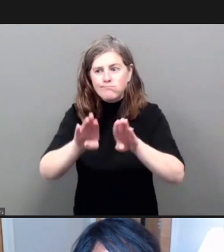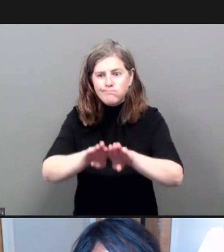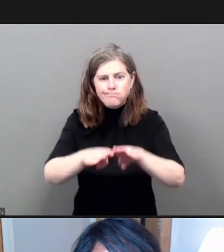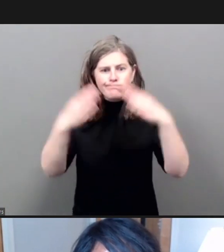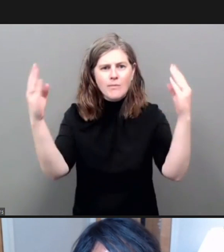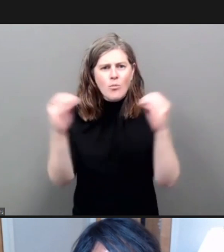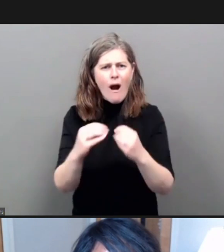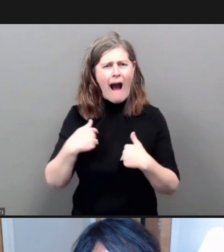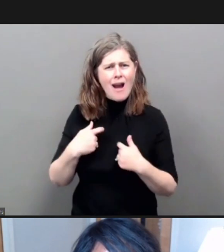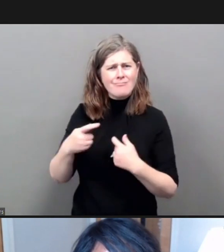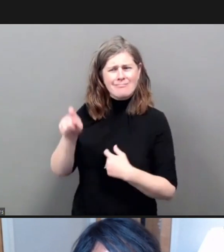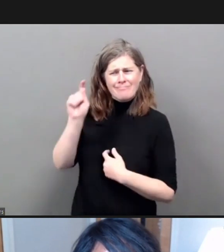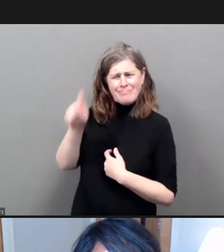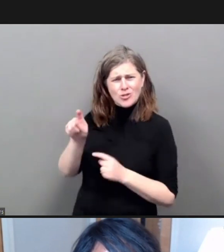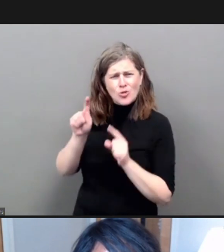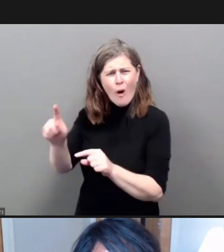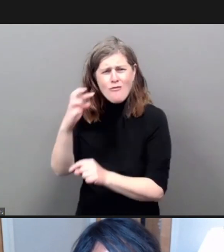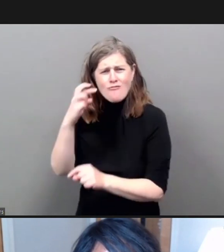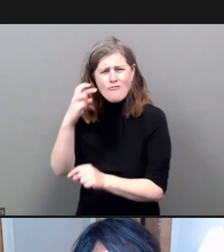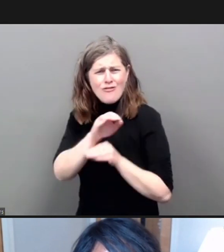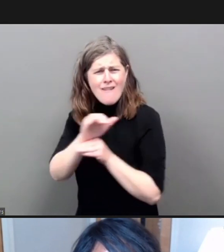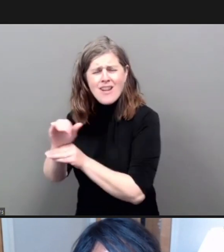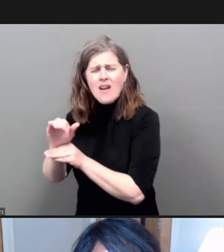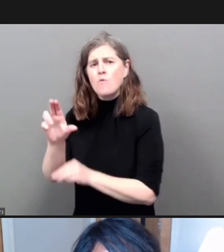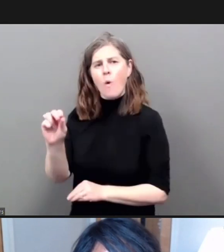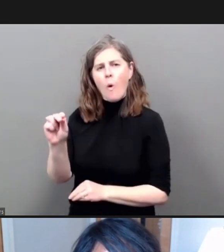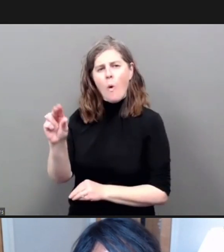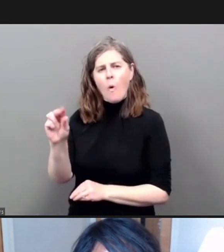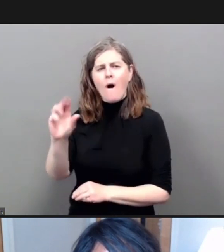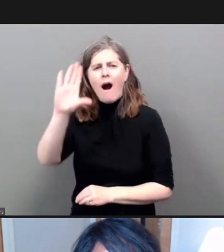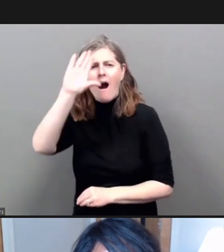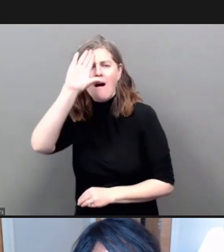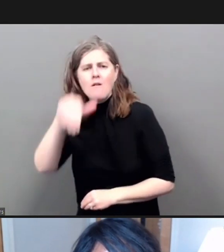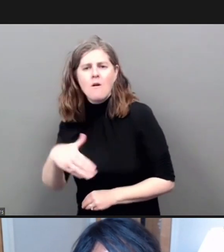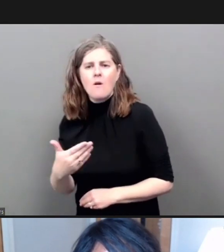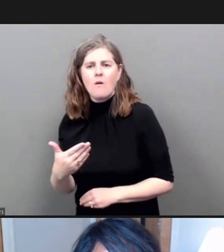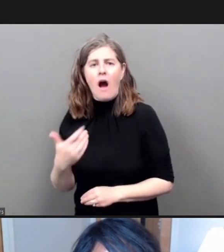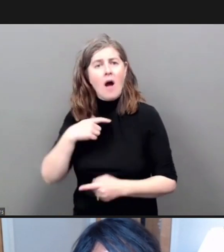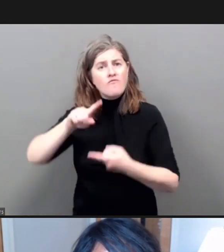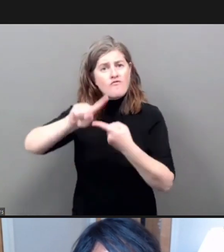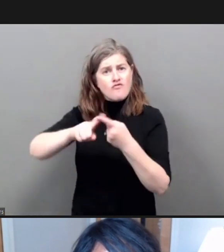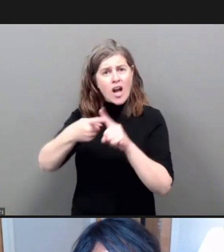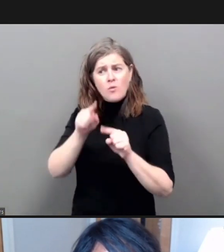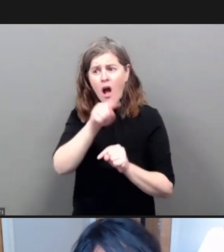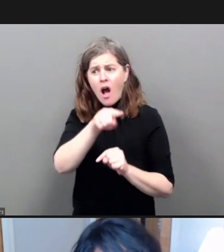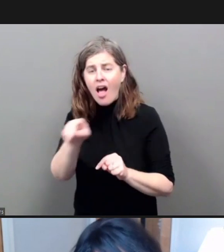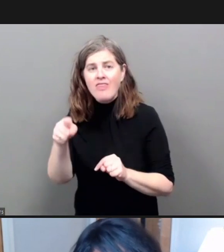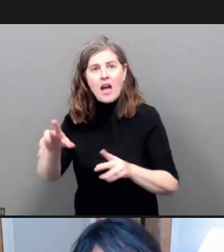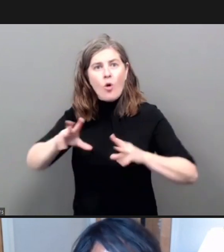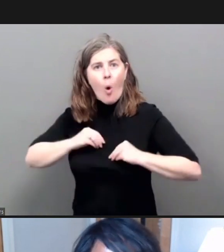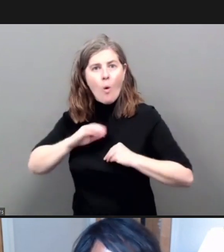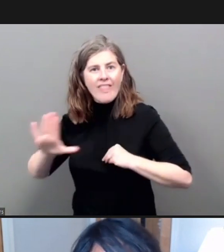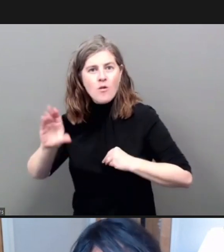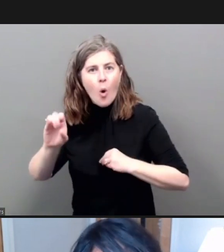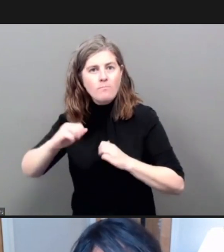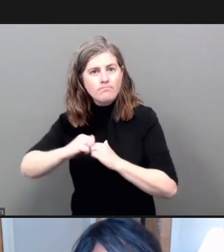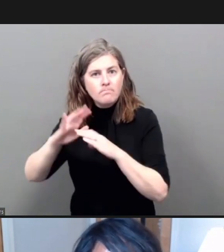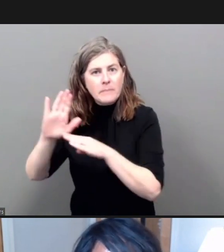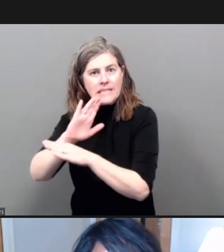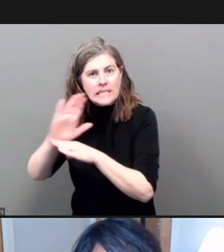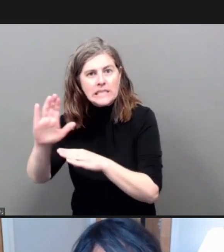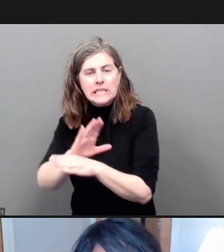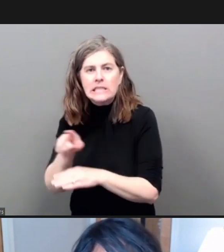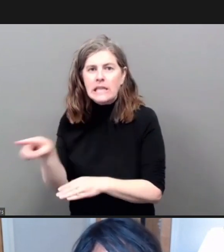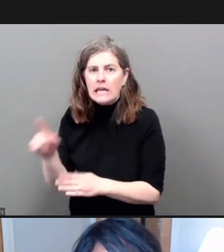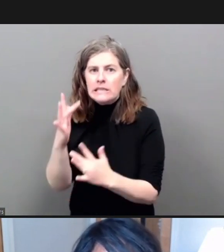a restaurant every night, but because I know and I'm friends with a lot of people who own businesses and who